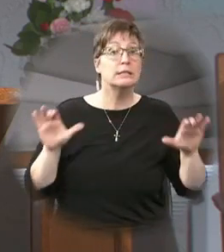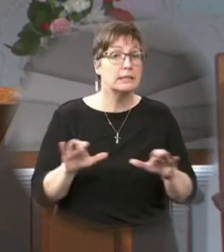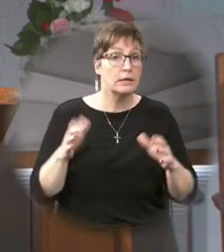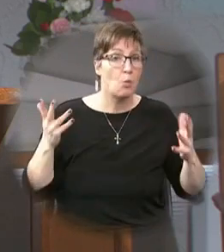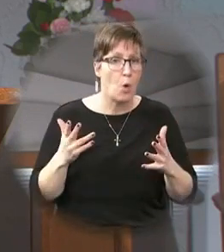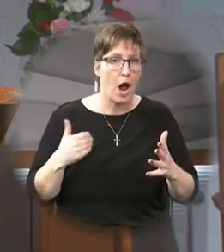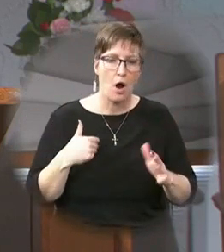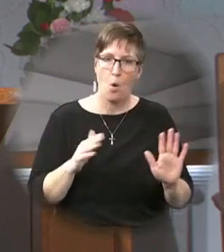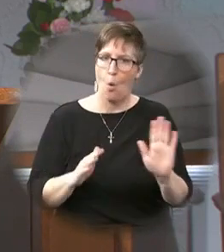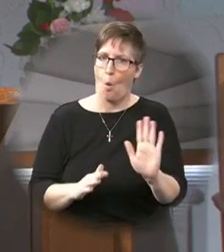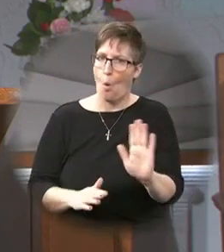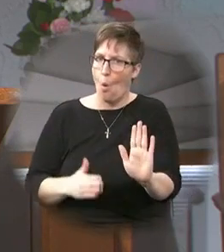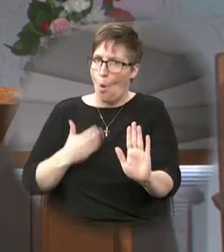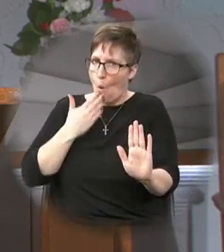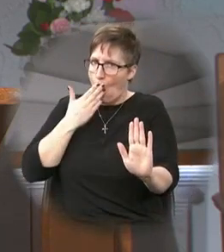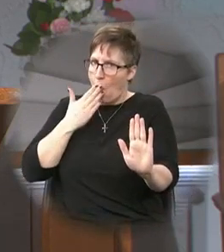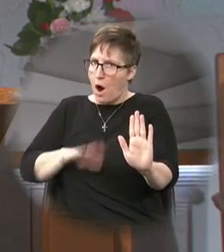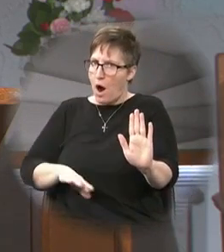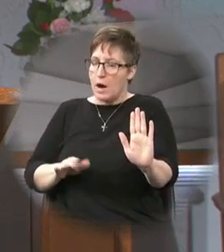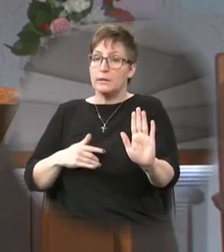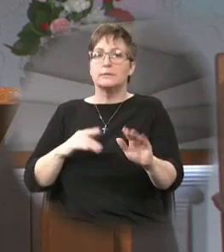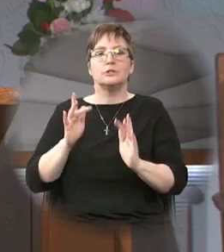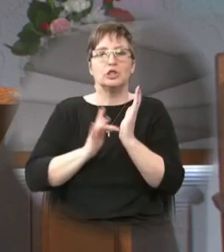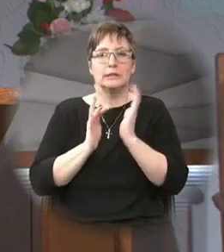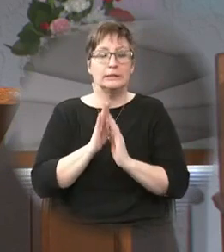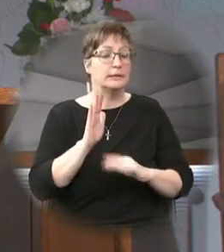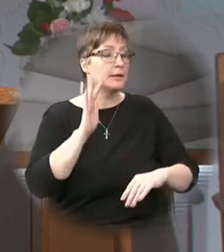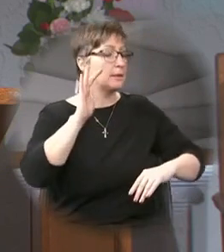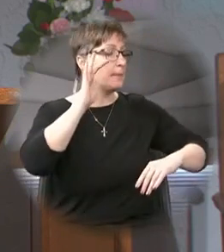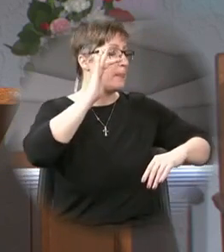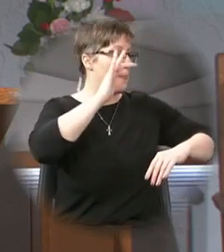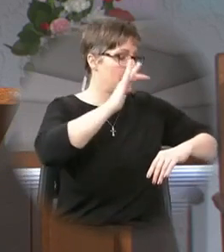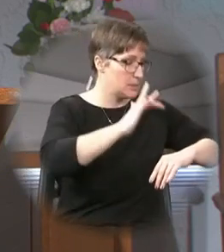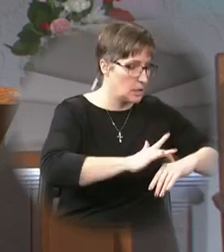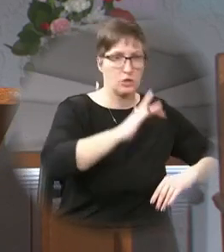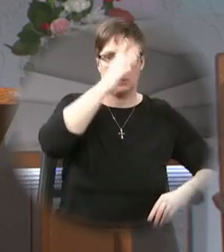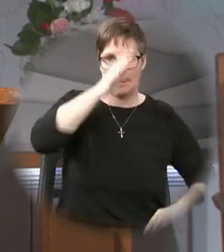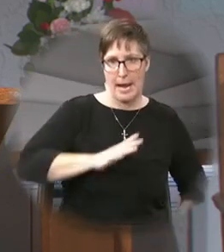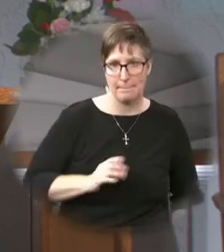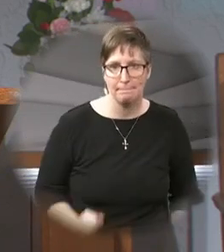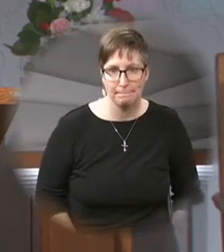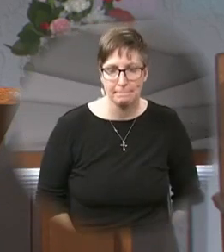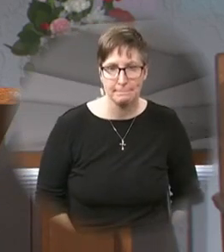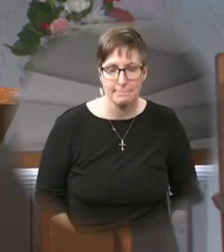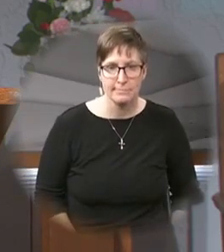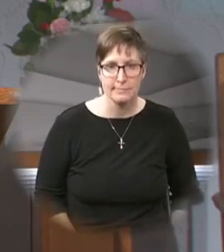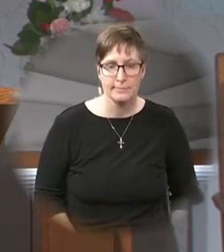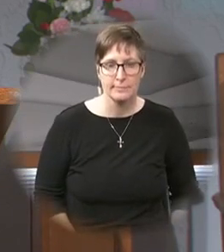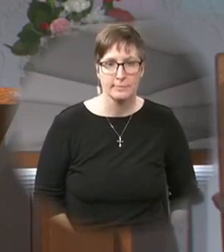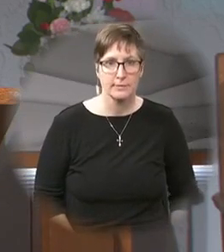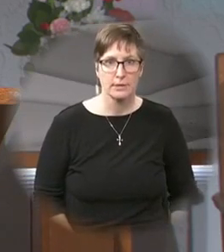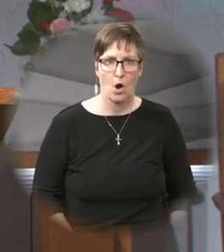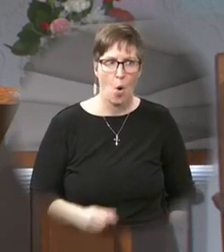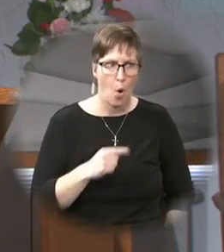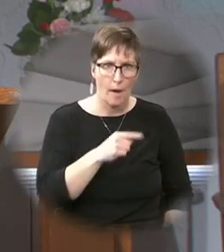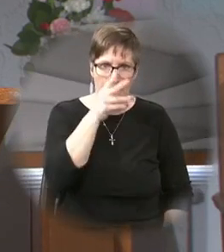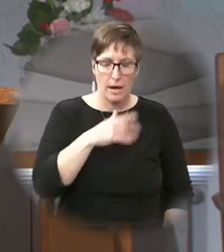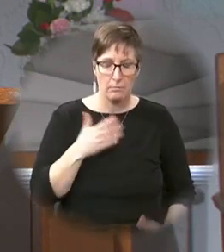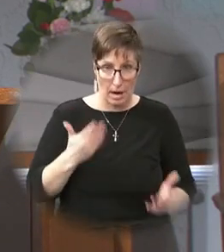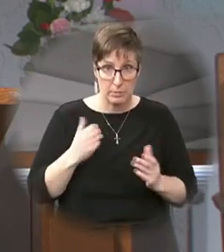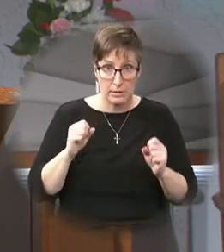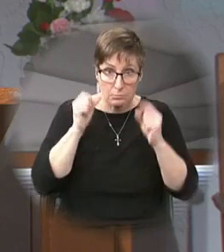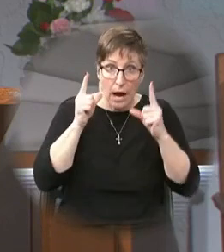to be unthinkable. He reached out his hand and touched the man. What a surprise that must have been.